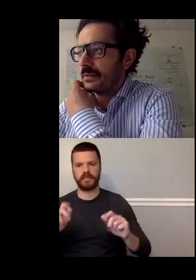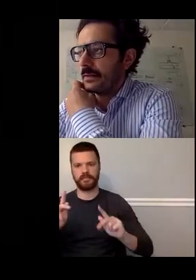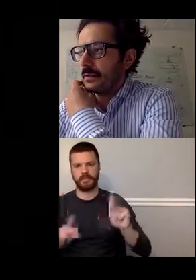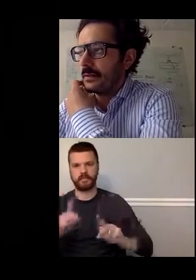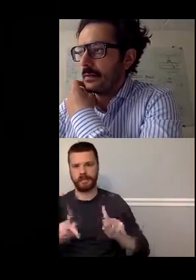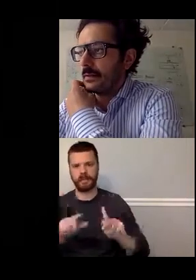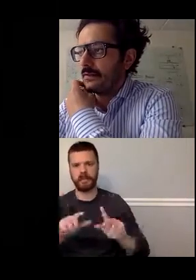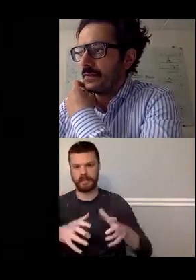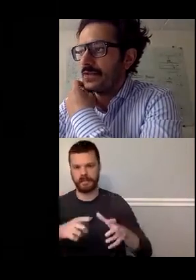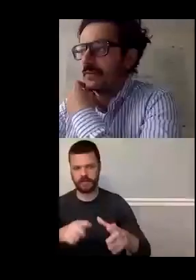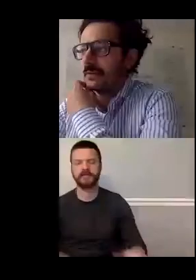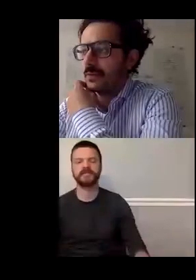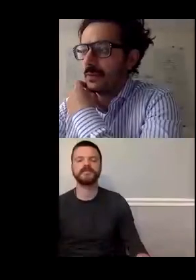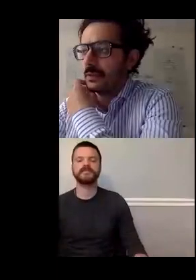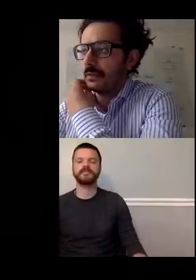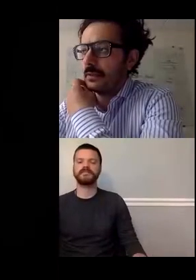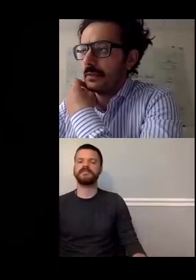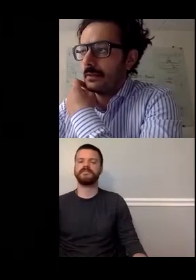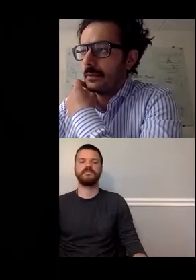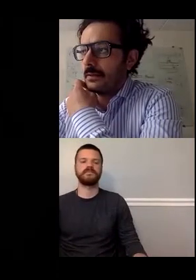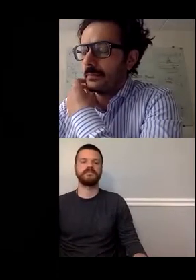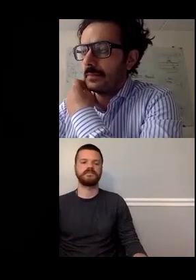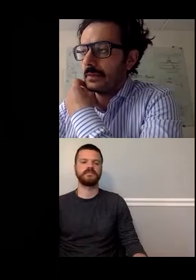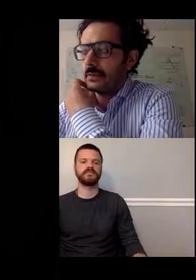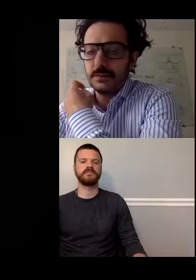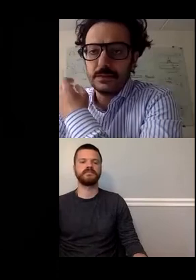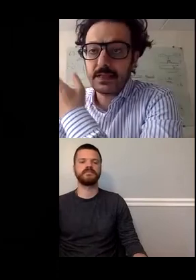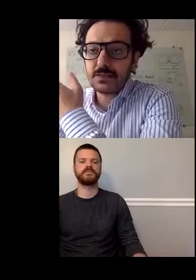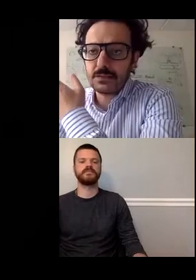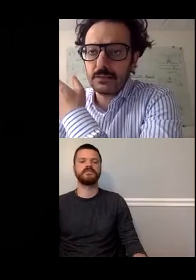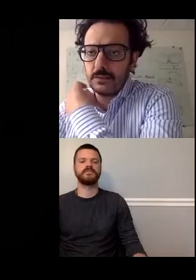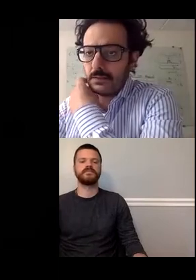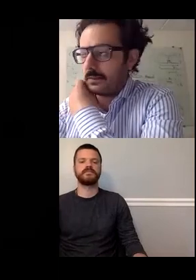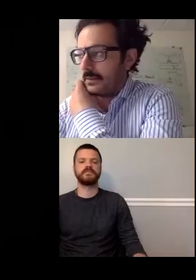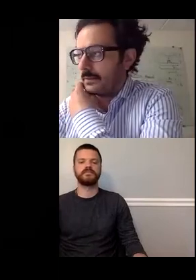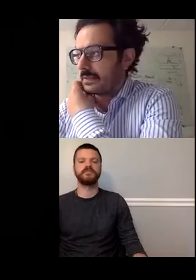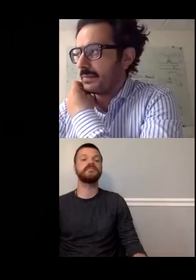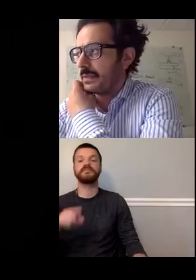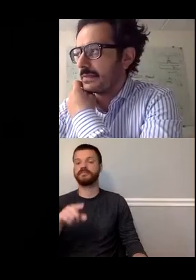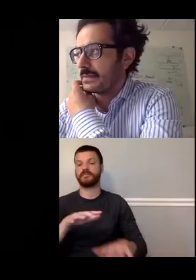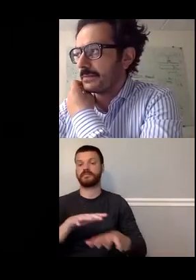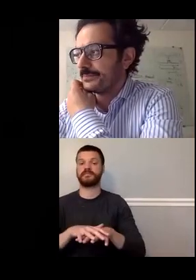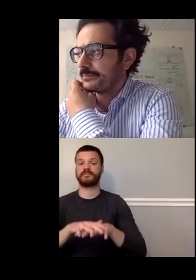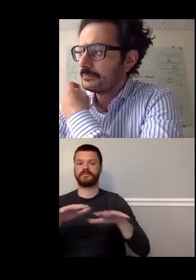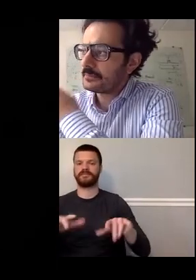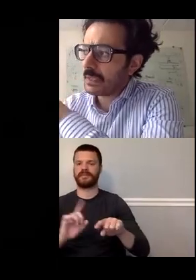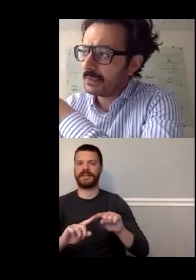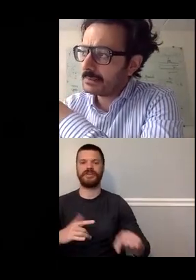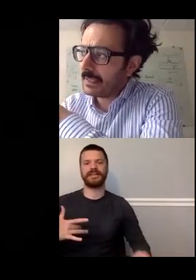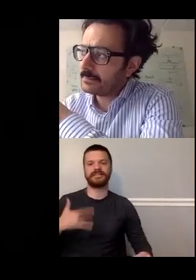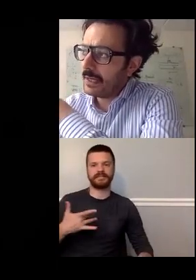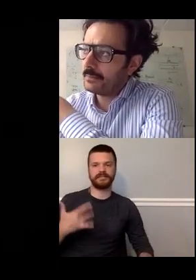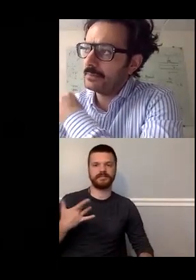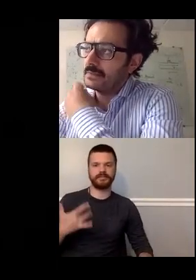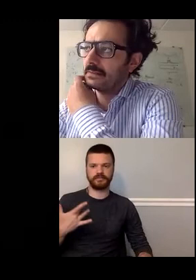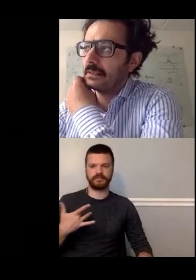was differentiating between the sensory experiences. But